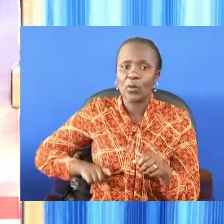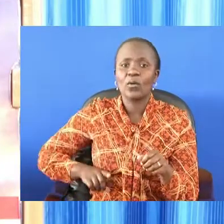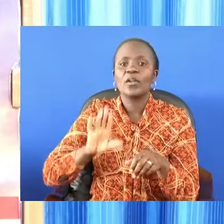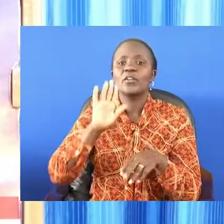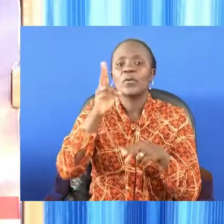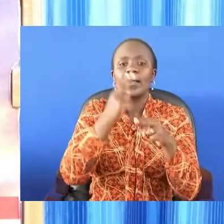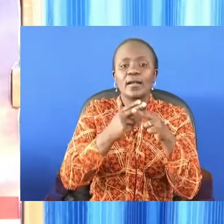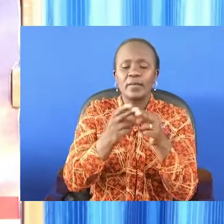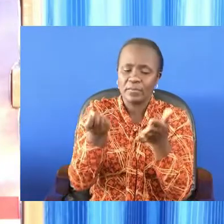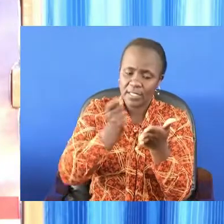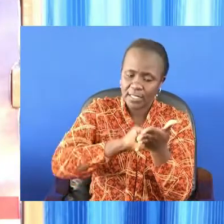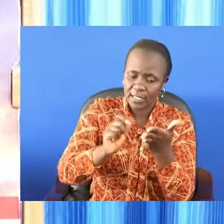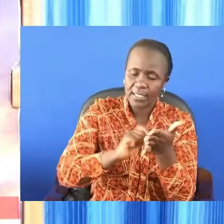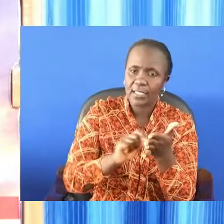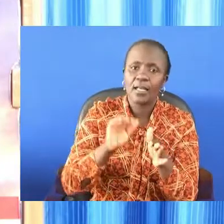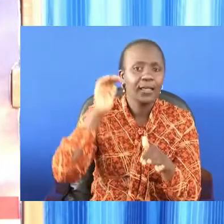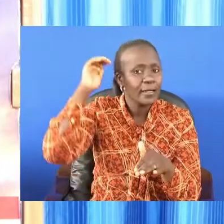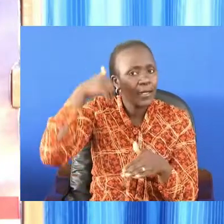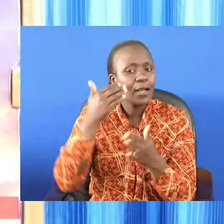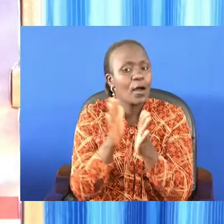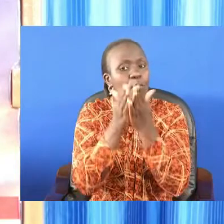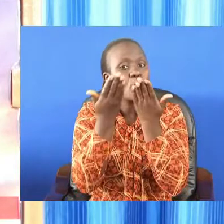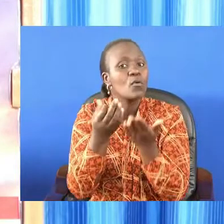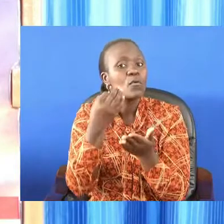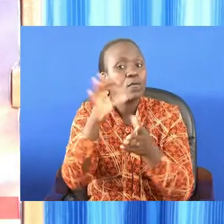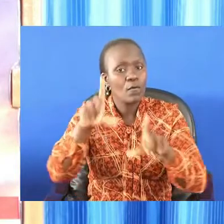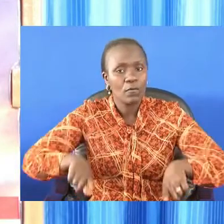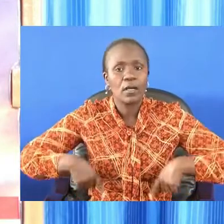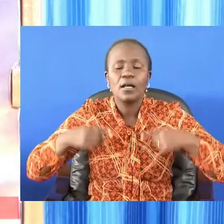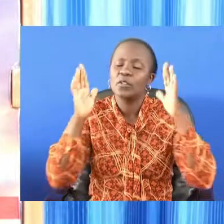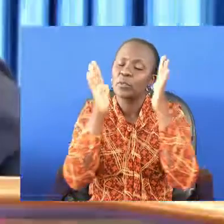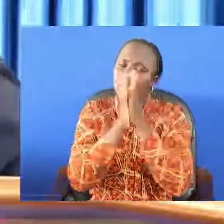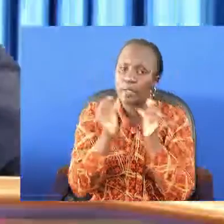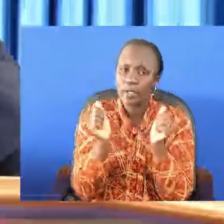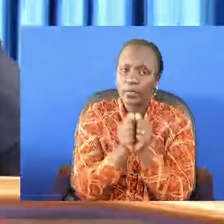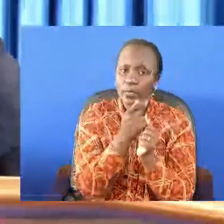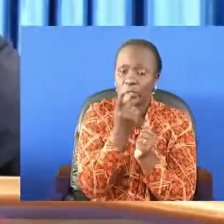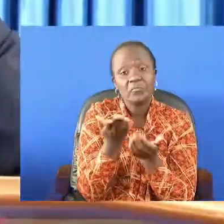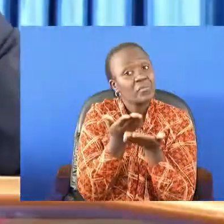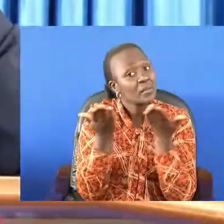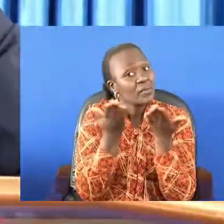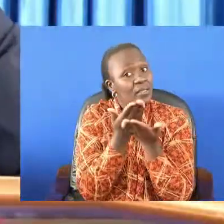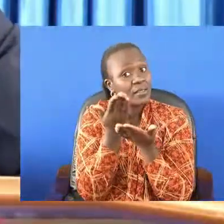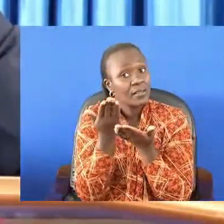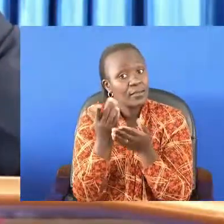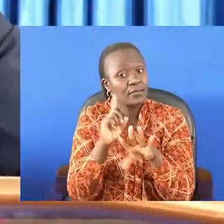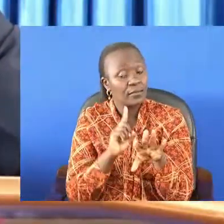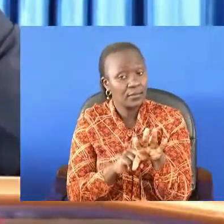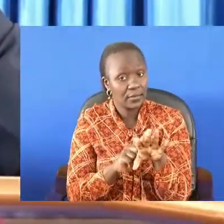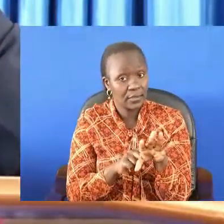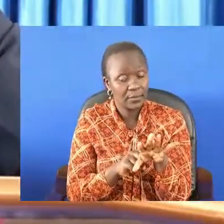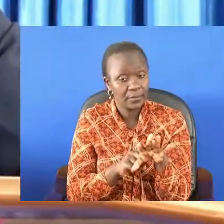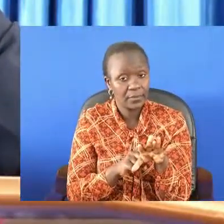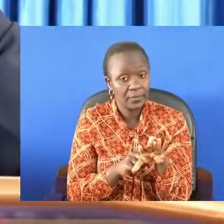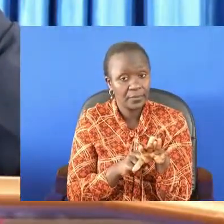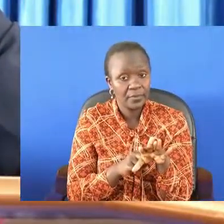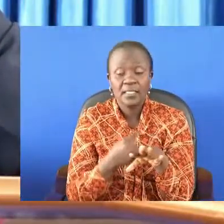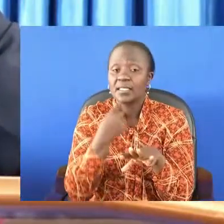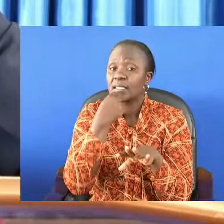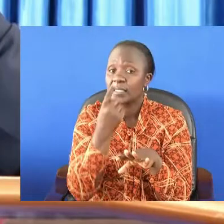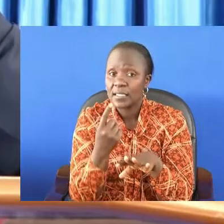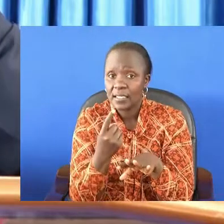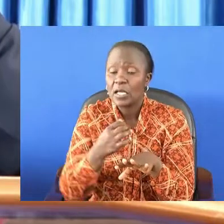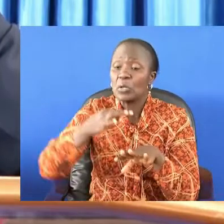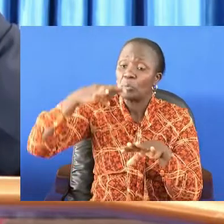is written in the Lamb's Book of Life. I want to pray with you. Could you be there this particular moment and you are